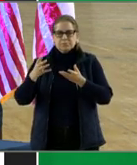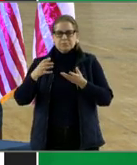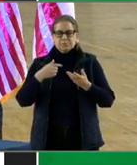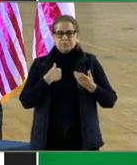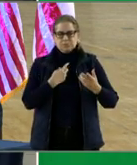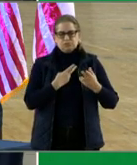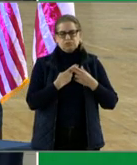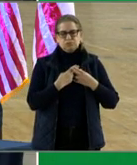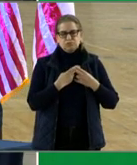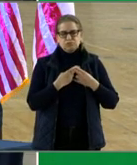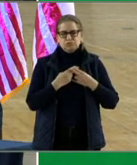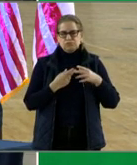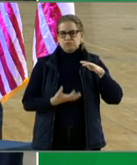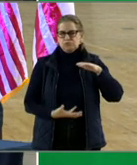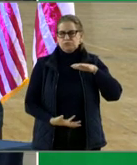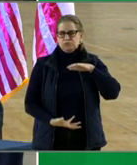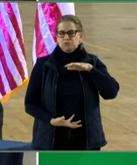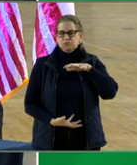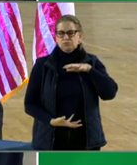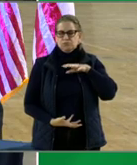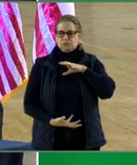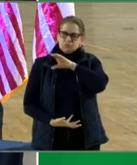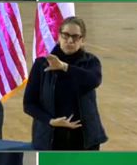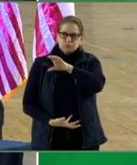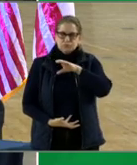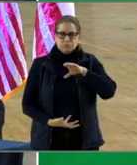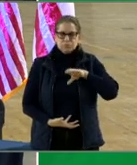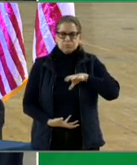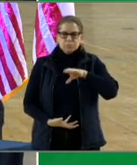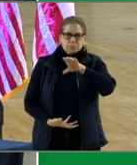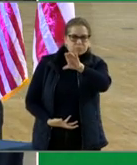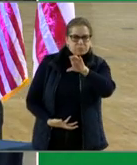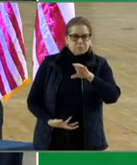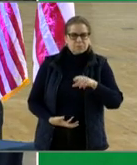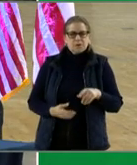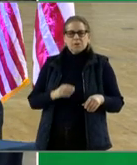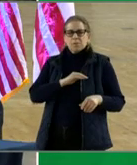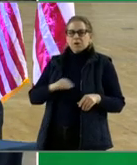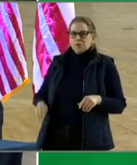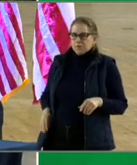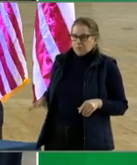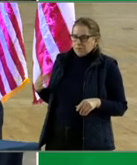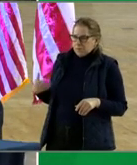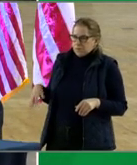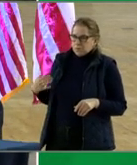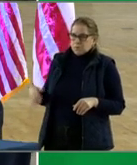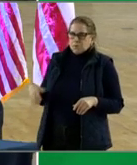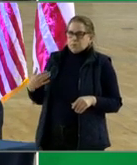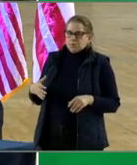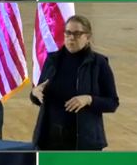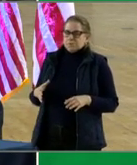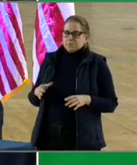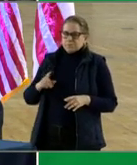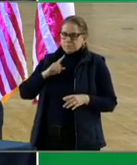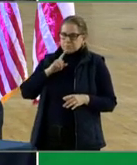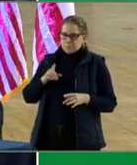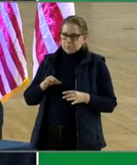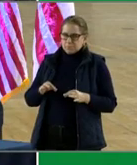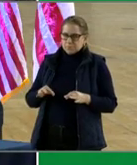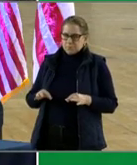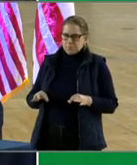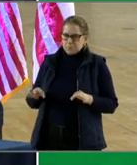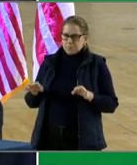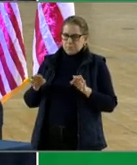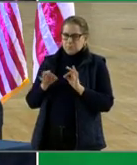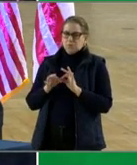Okay, and I can't emphasize how important that is. I was looking at one of